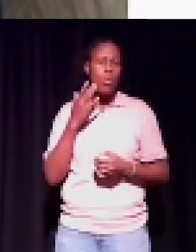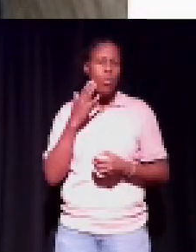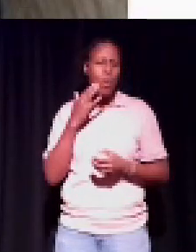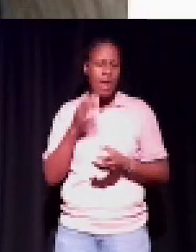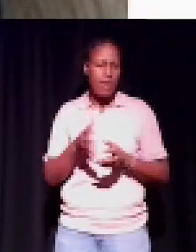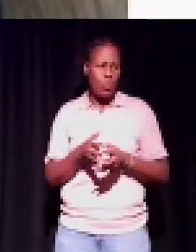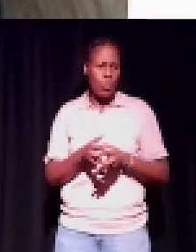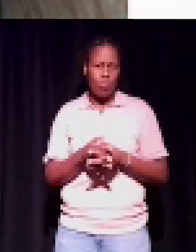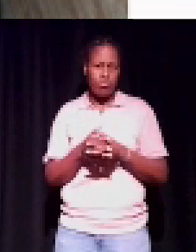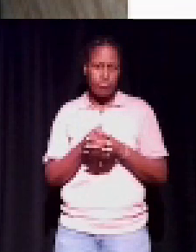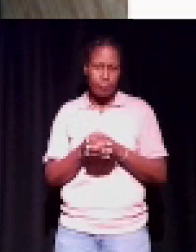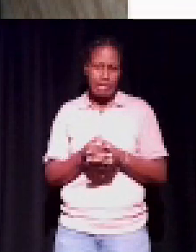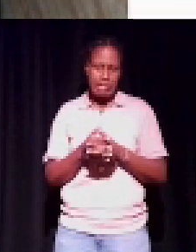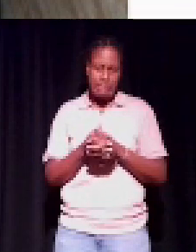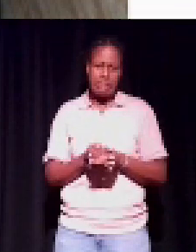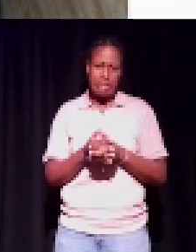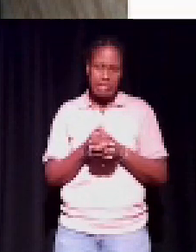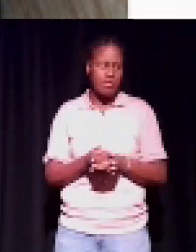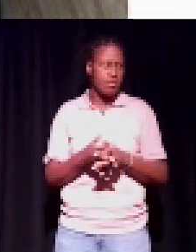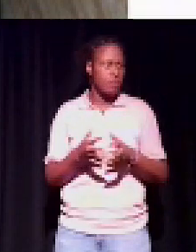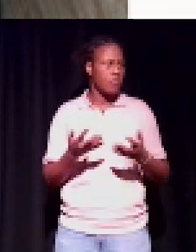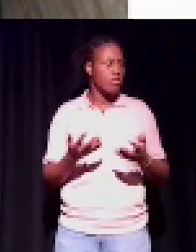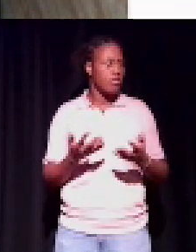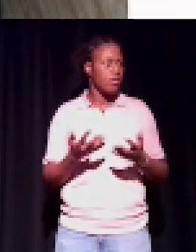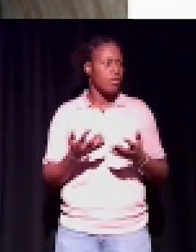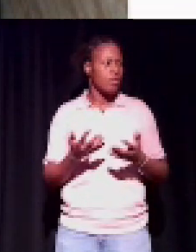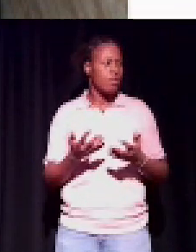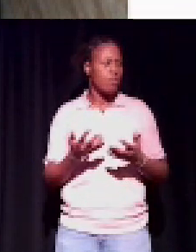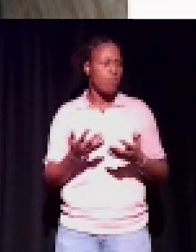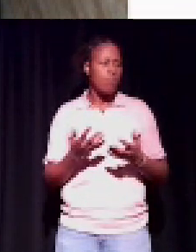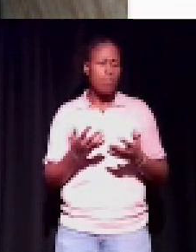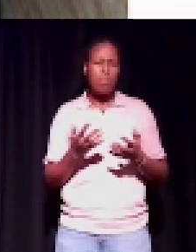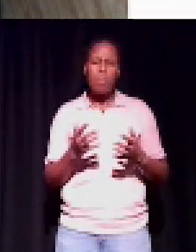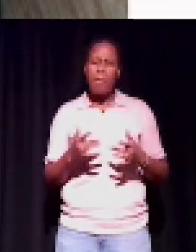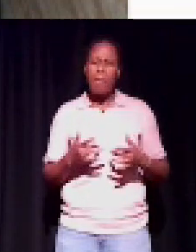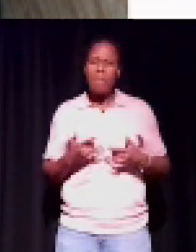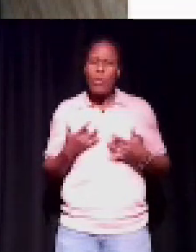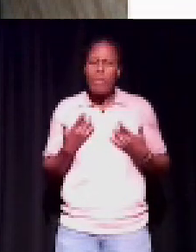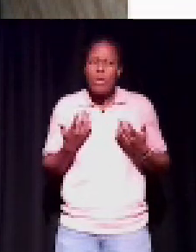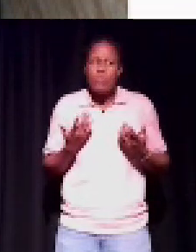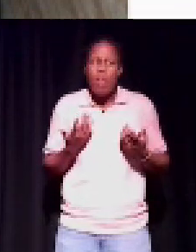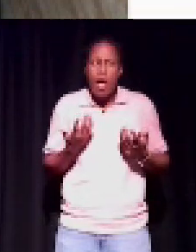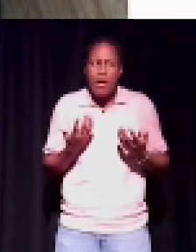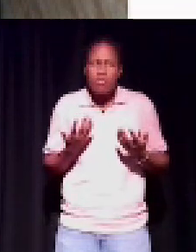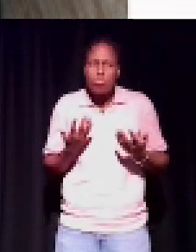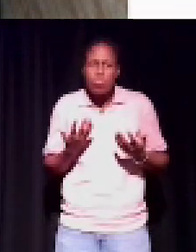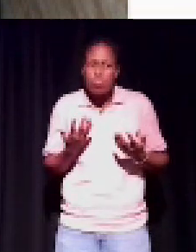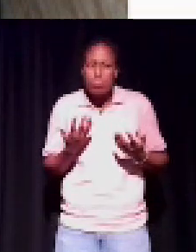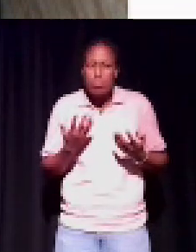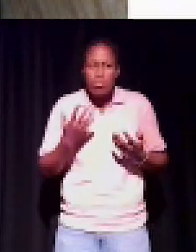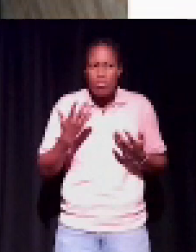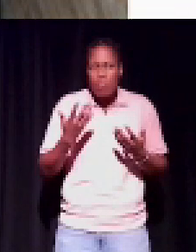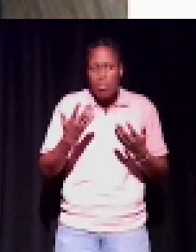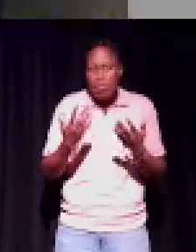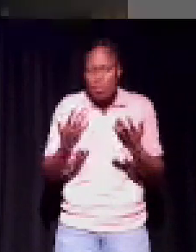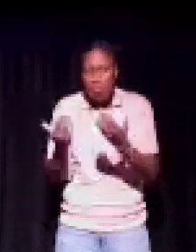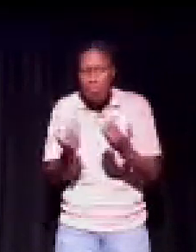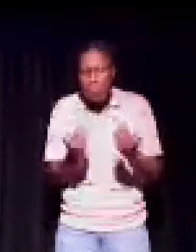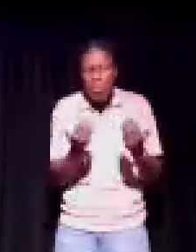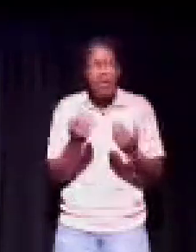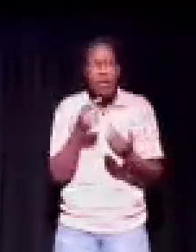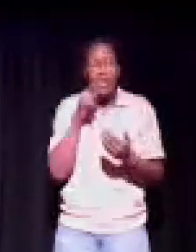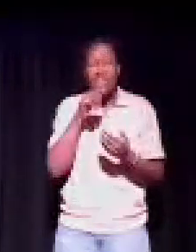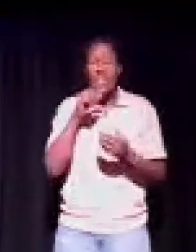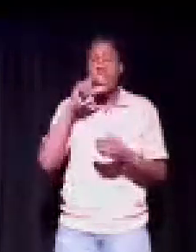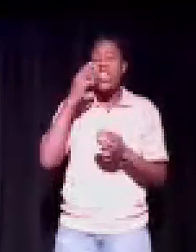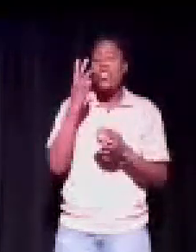feedback. I've made these also to be incredibly cheap. So this is something that 3D prints in an hour. I'm just gonna pass these